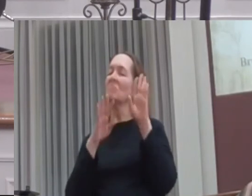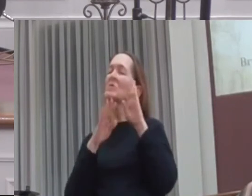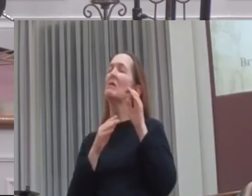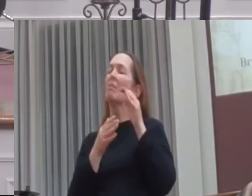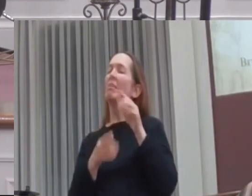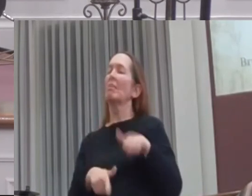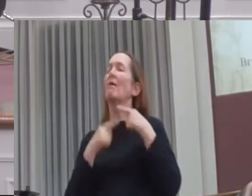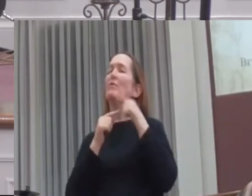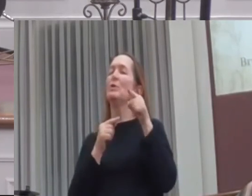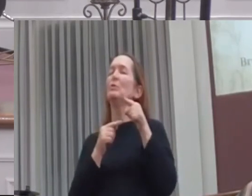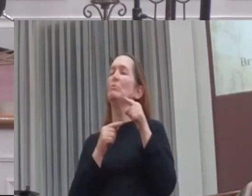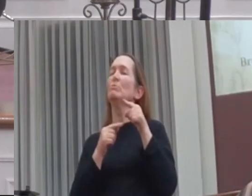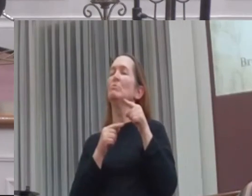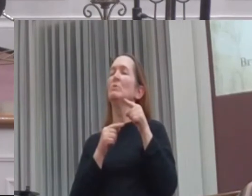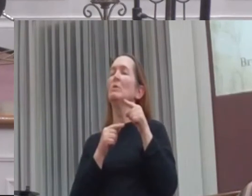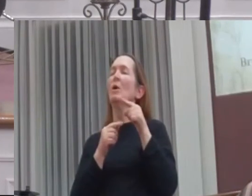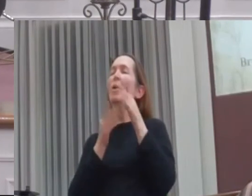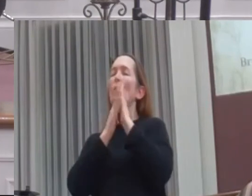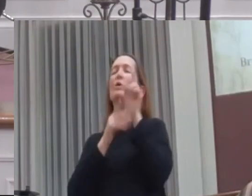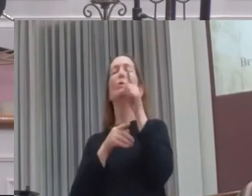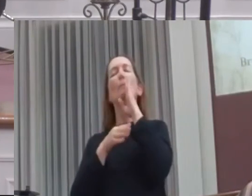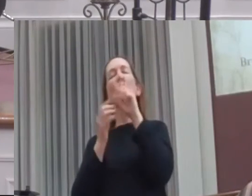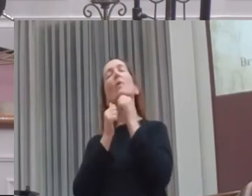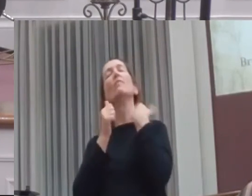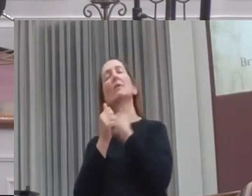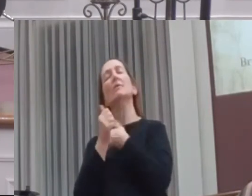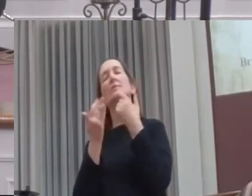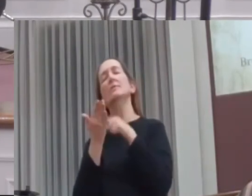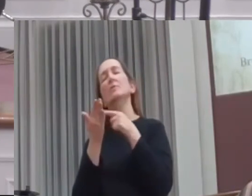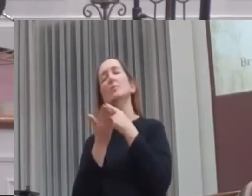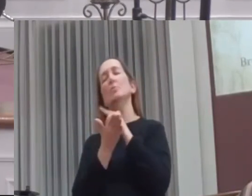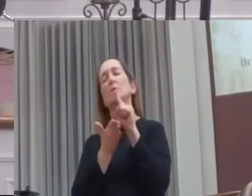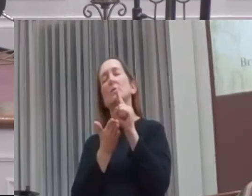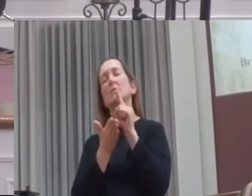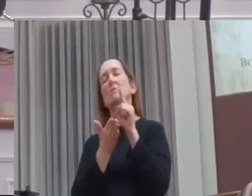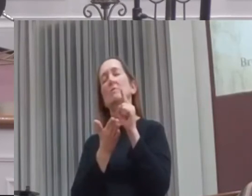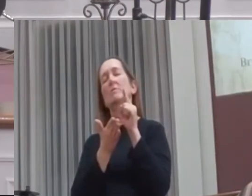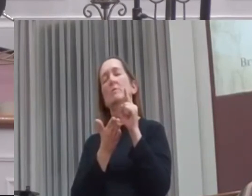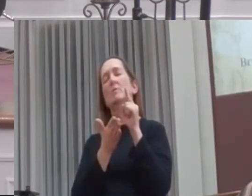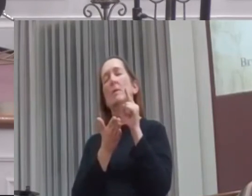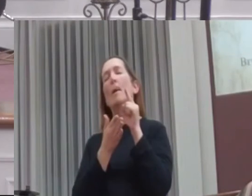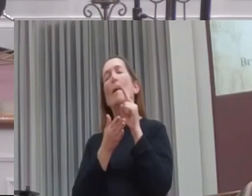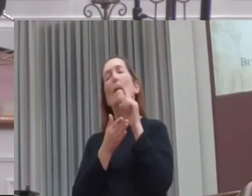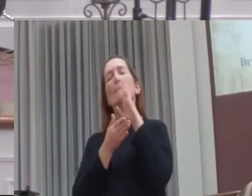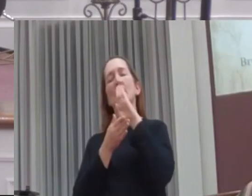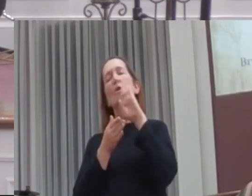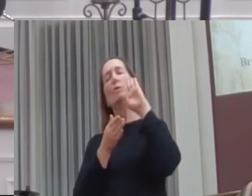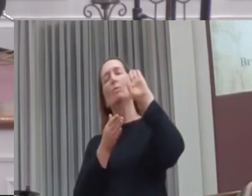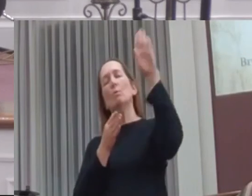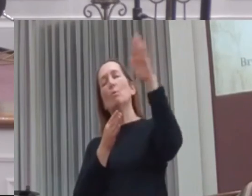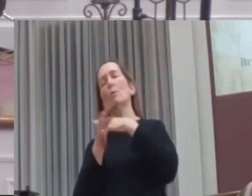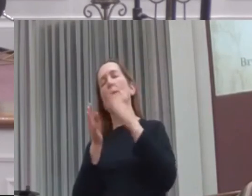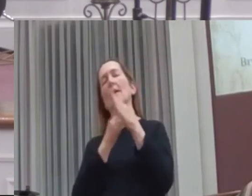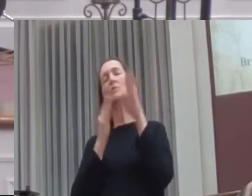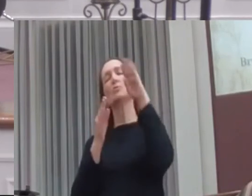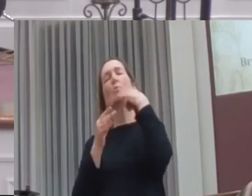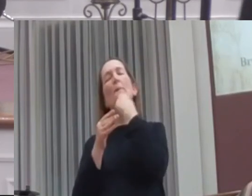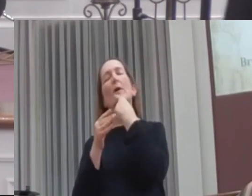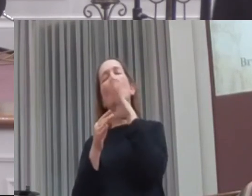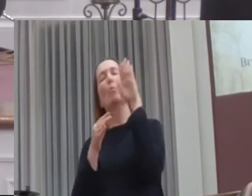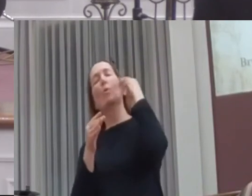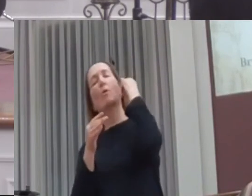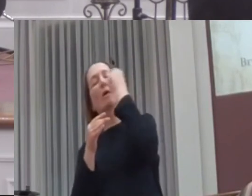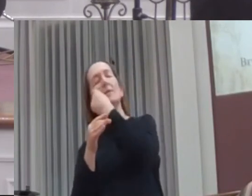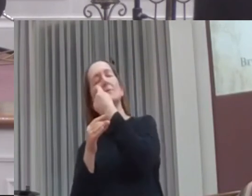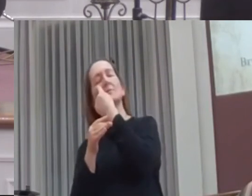give his life to you and stay with you, Lord, for eternity, Lord. I pray that you'll be with us this week and help us to be